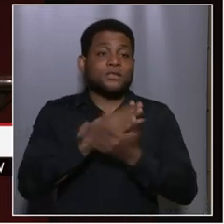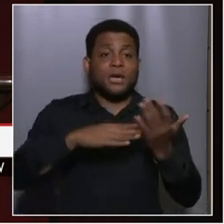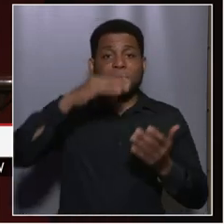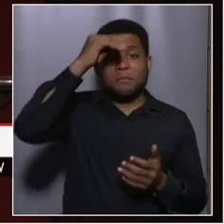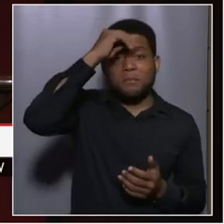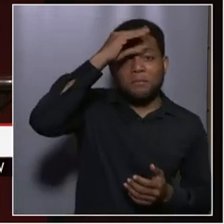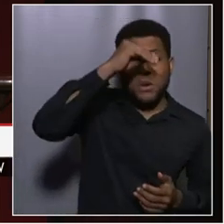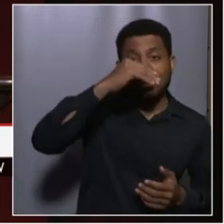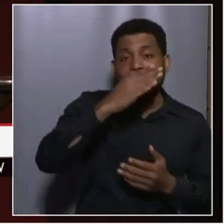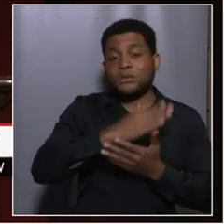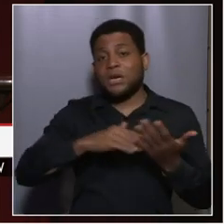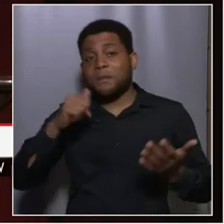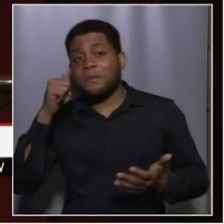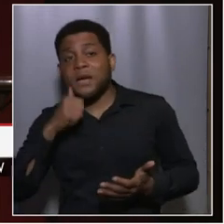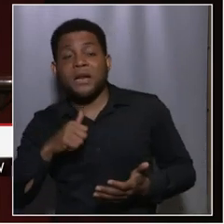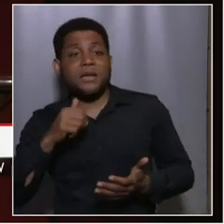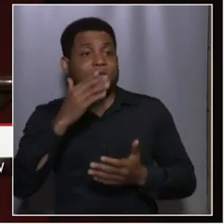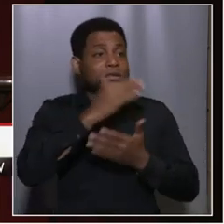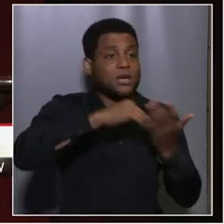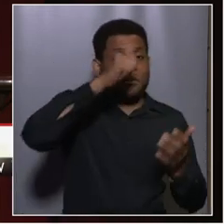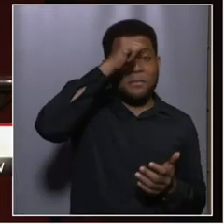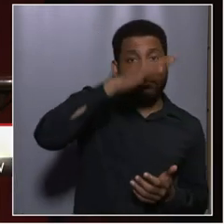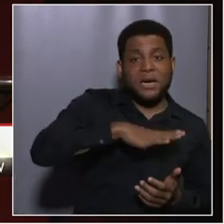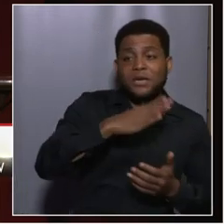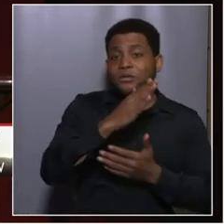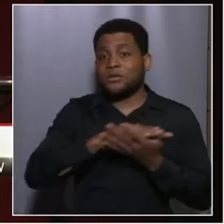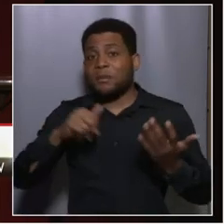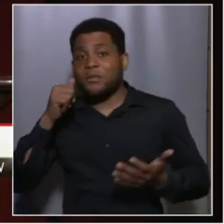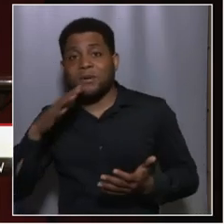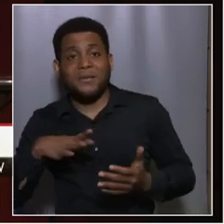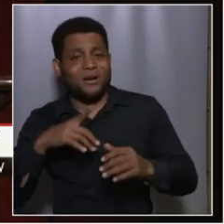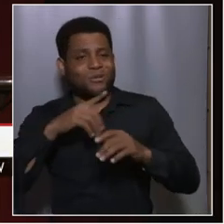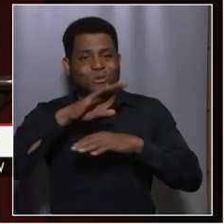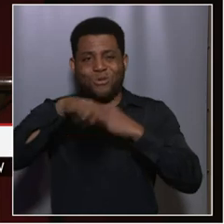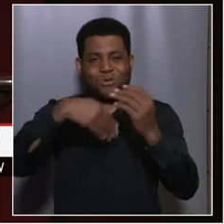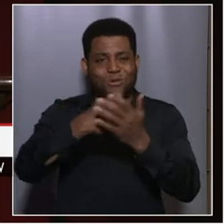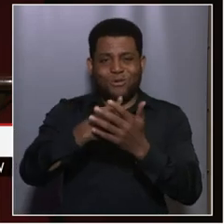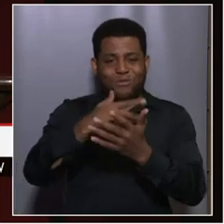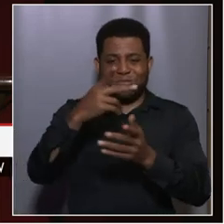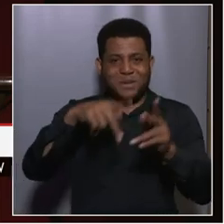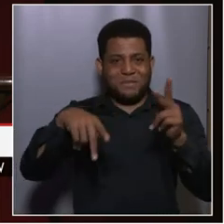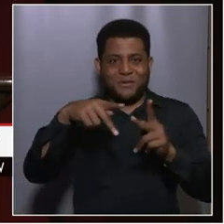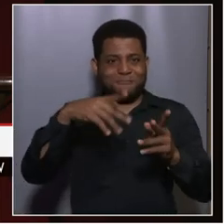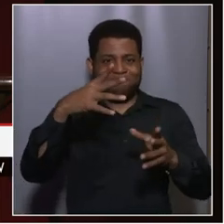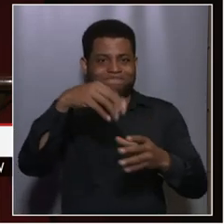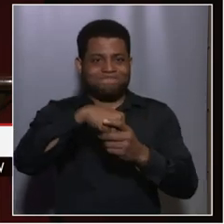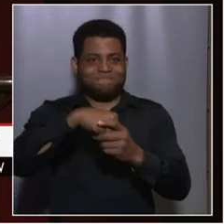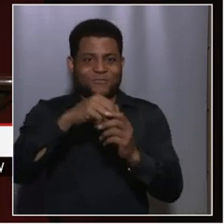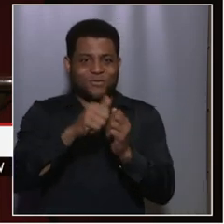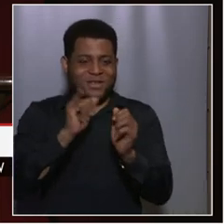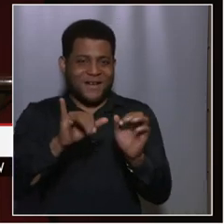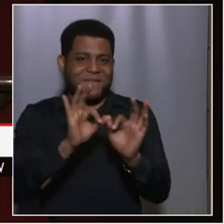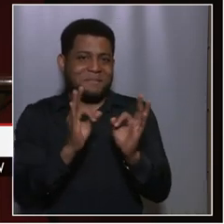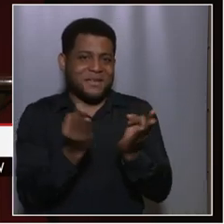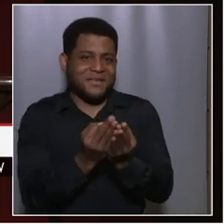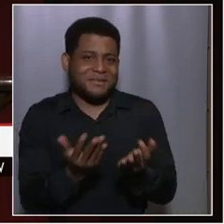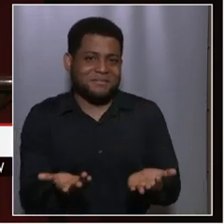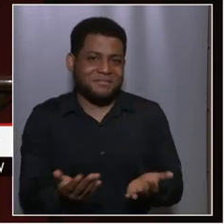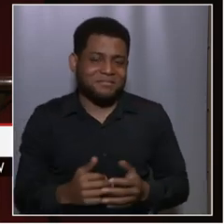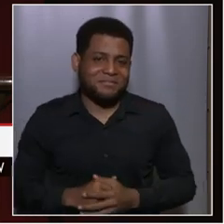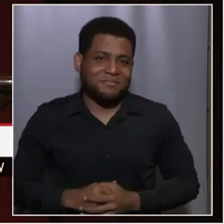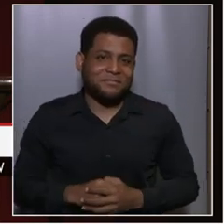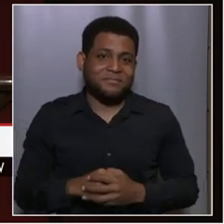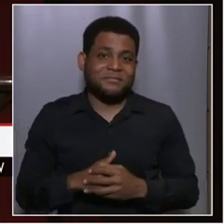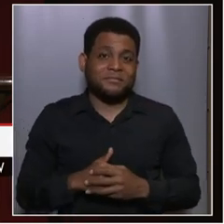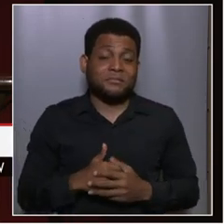as pleased as I am that we're going in the right direction, I know that we can keep more Washingtonians alive.